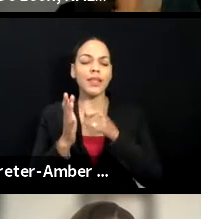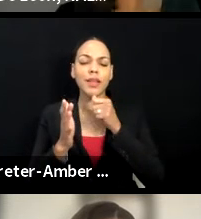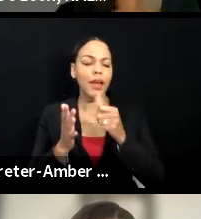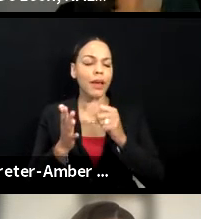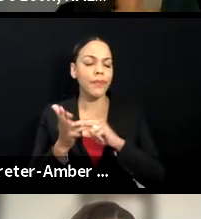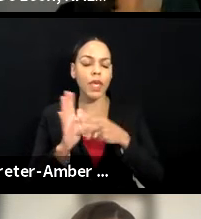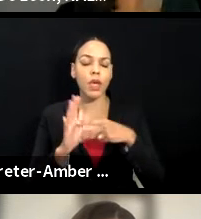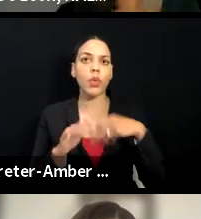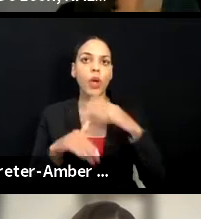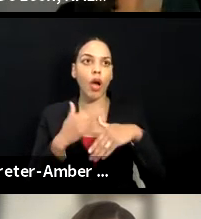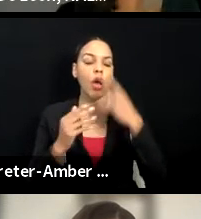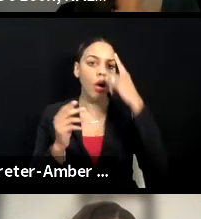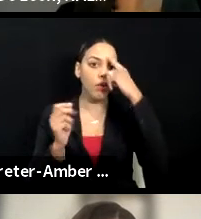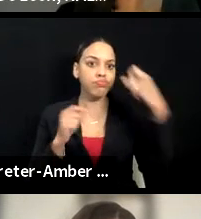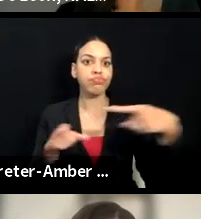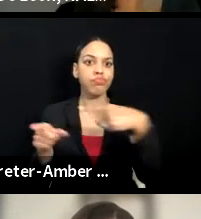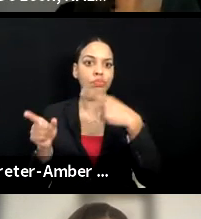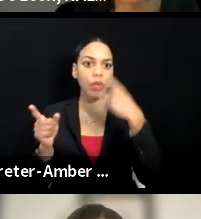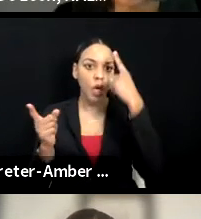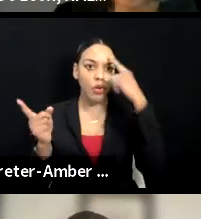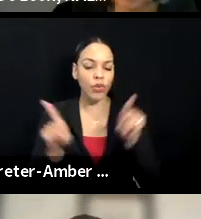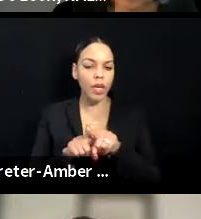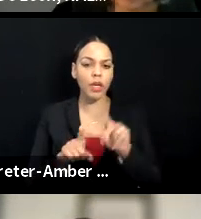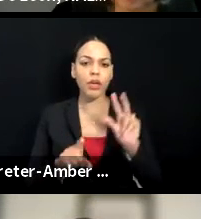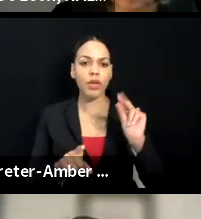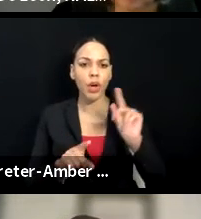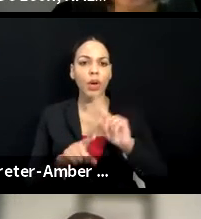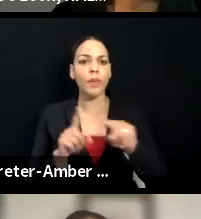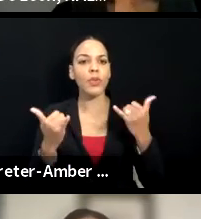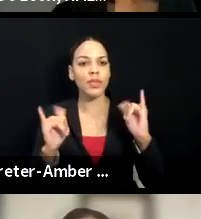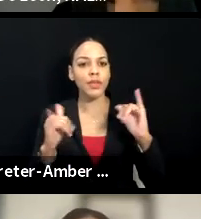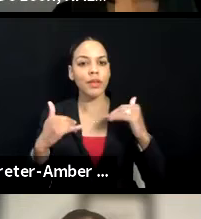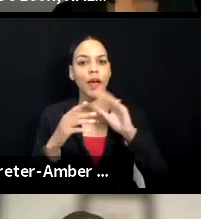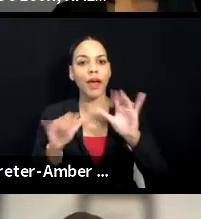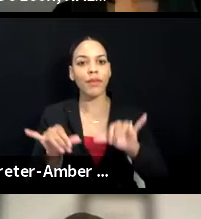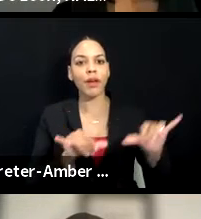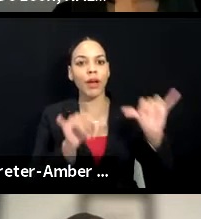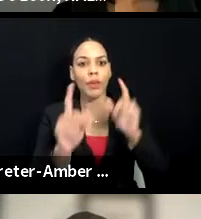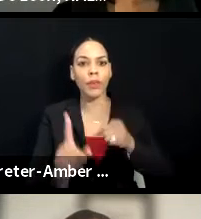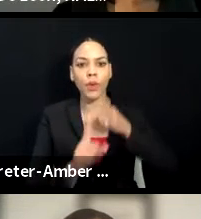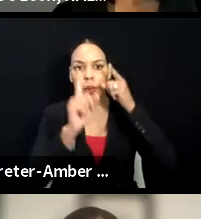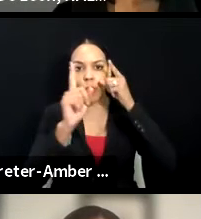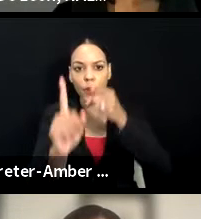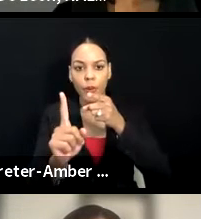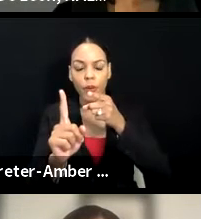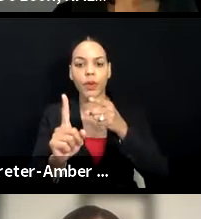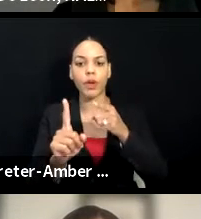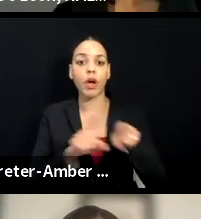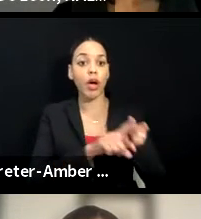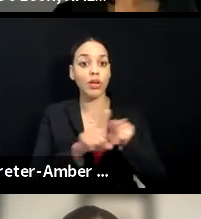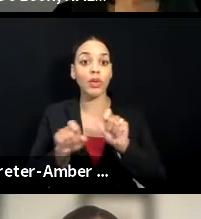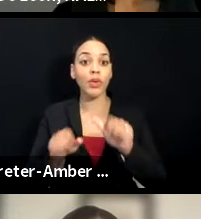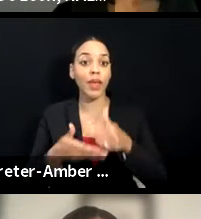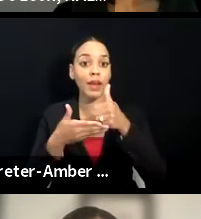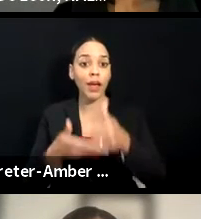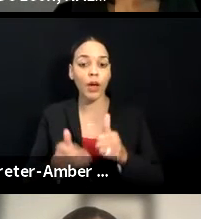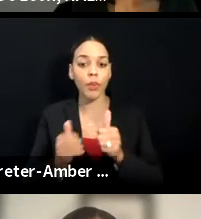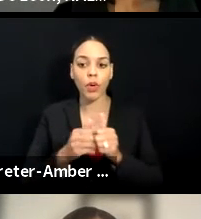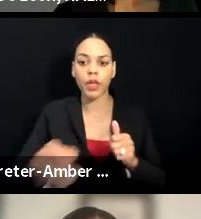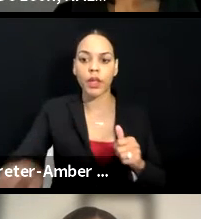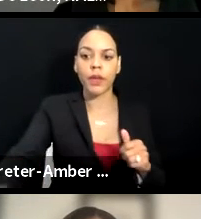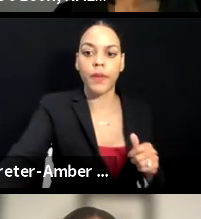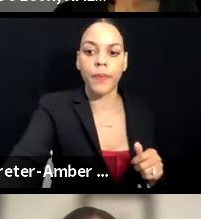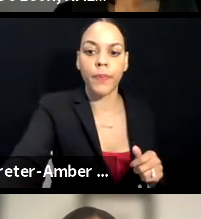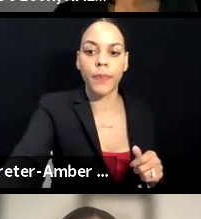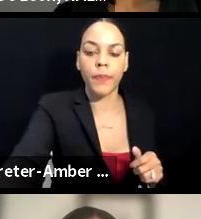have a sense of understanding that we have a common goal and objectives. And it can also help us with our equity issues, because I think